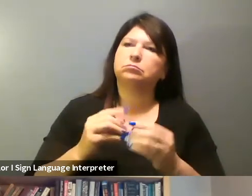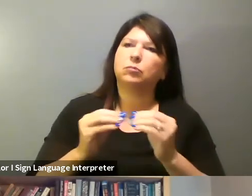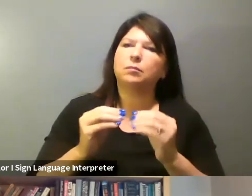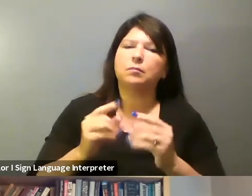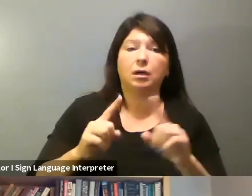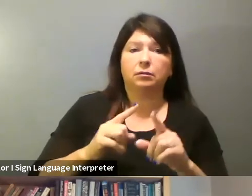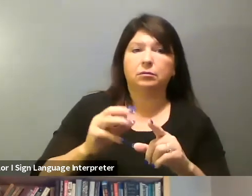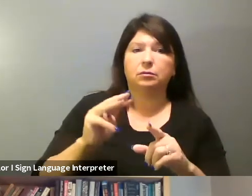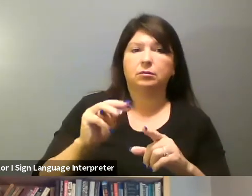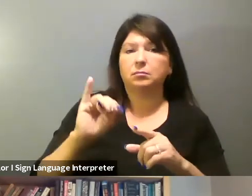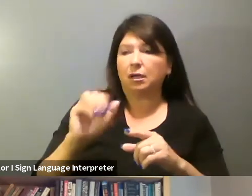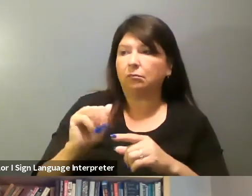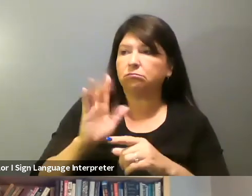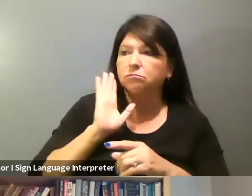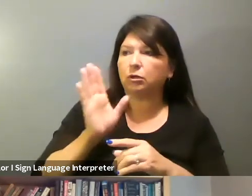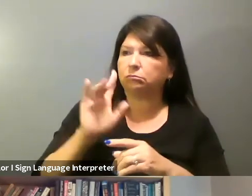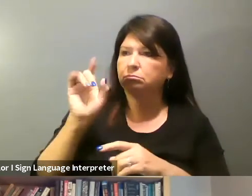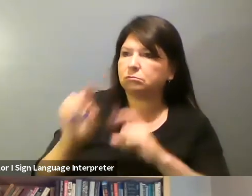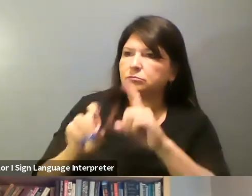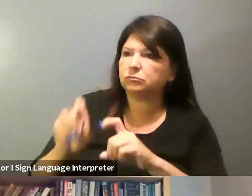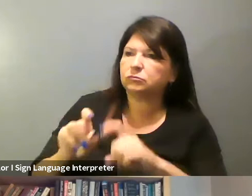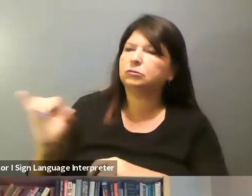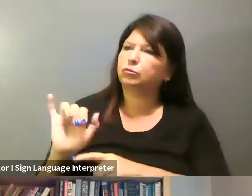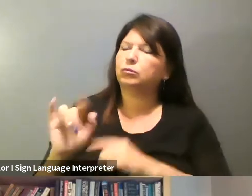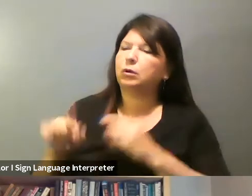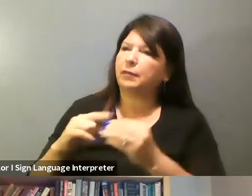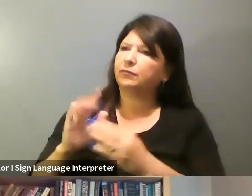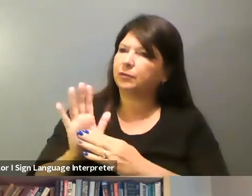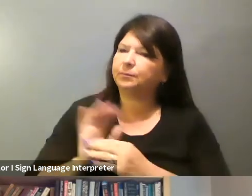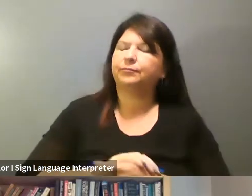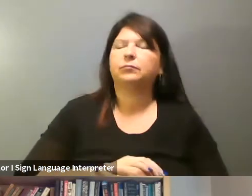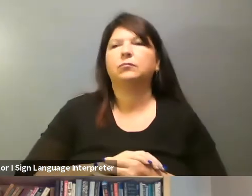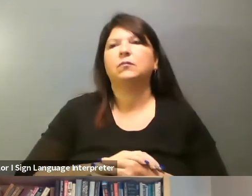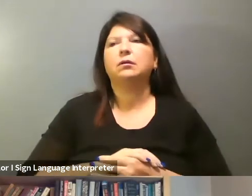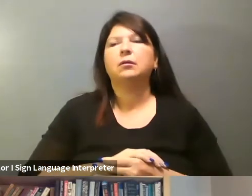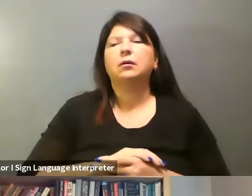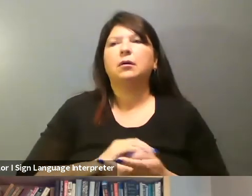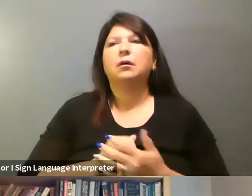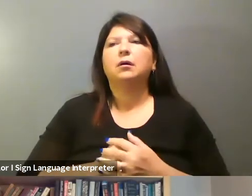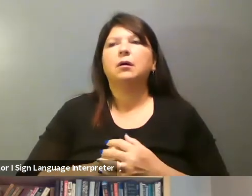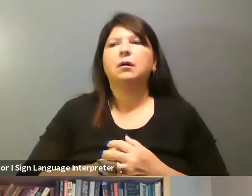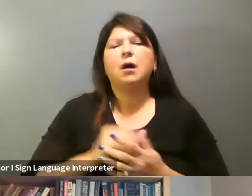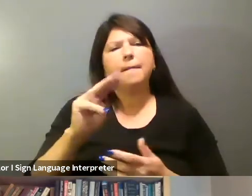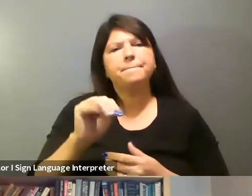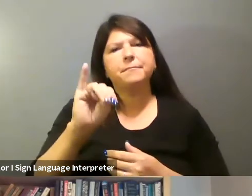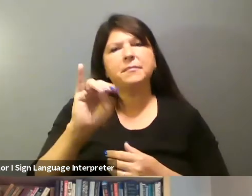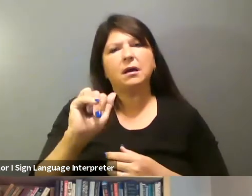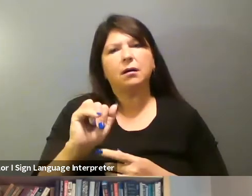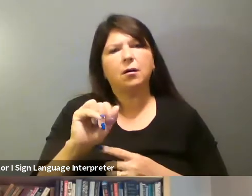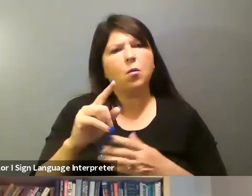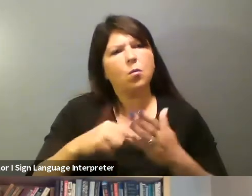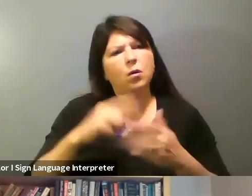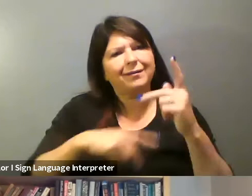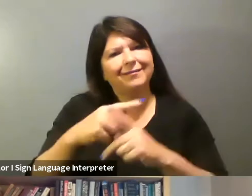questions as well, too. Now, this film, Mia, what type of film did you see this as? I